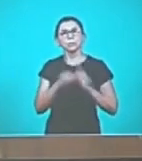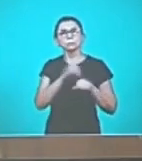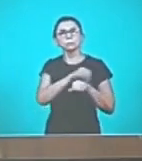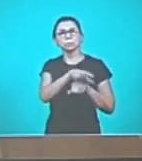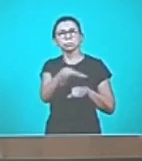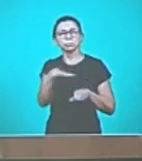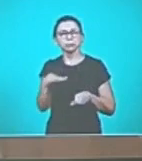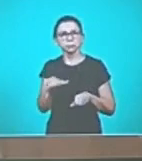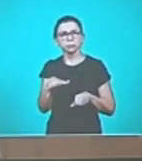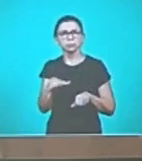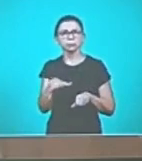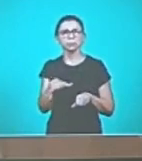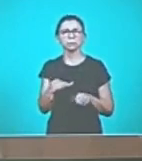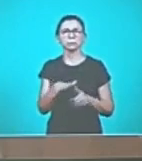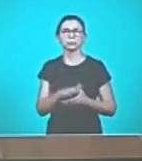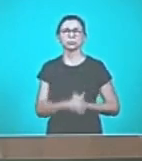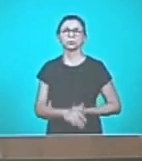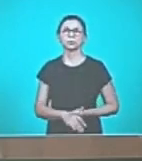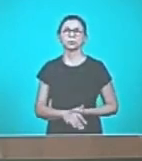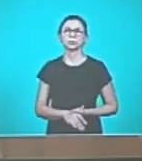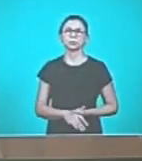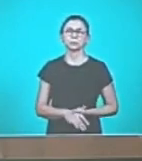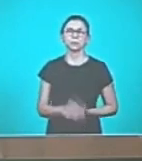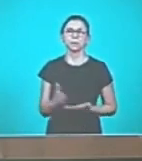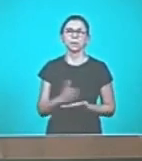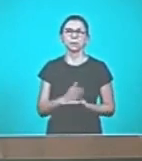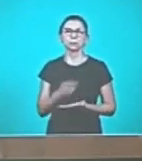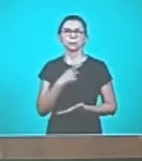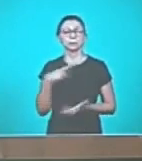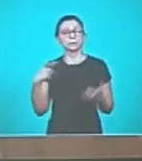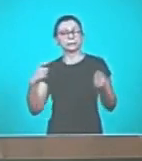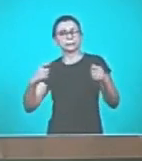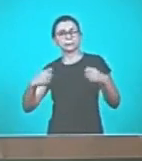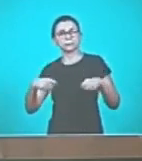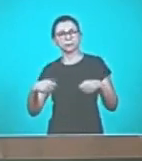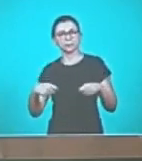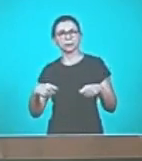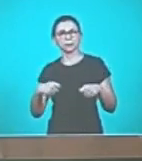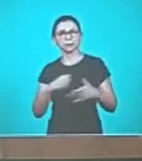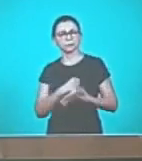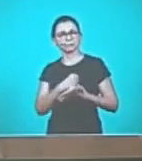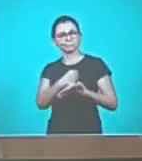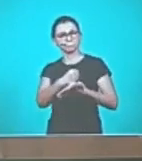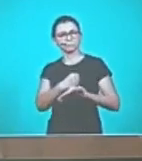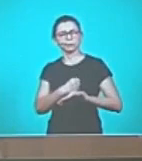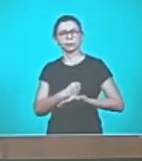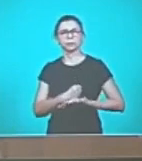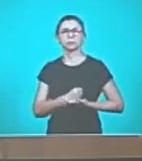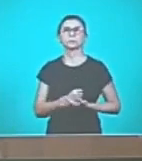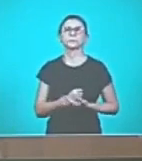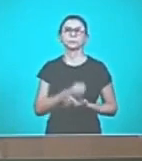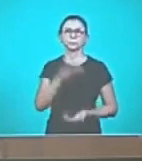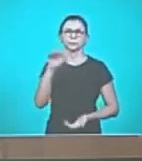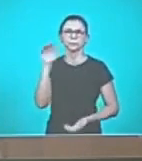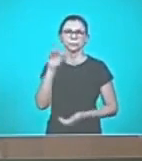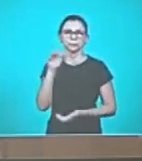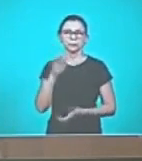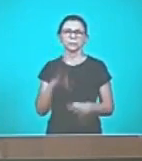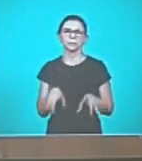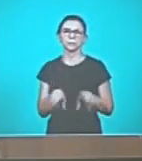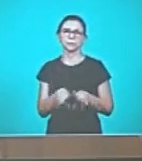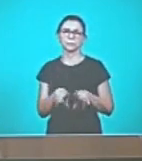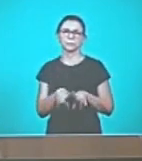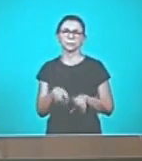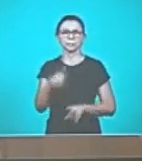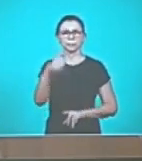be streaming content to our brethren, as there is a need for a few pastors that need the support and help of